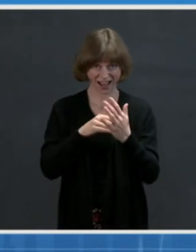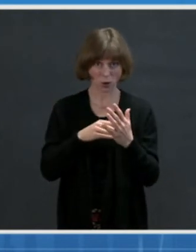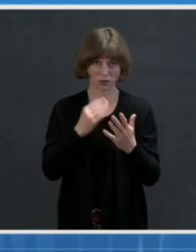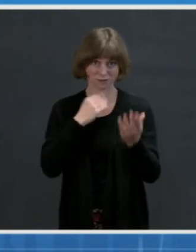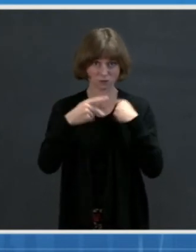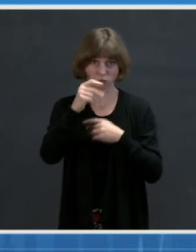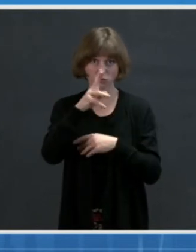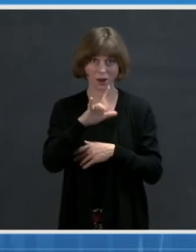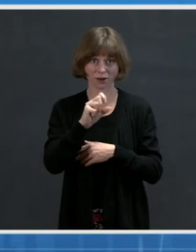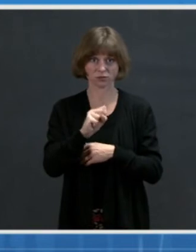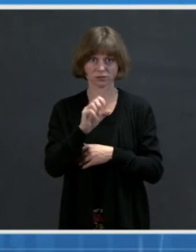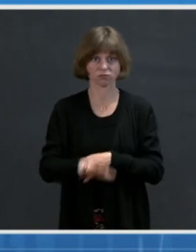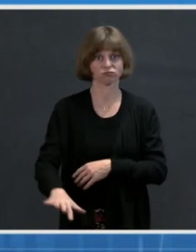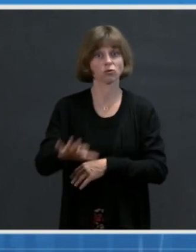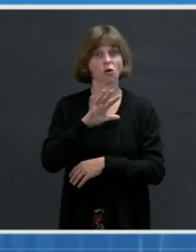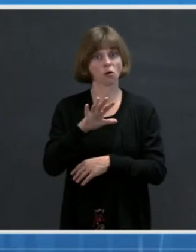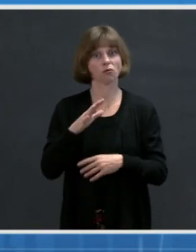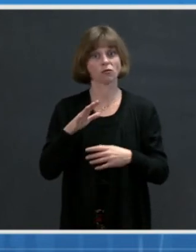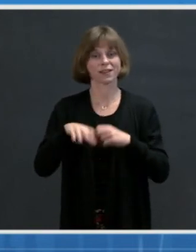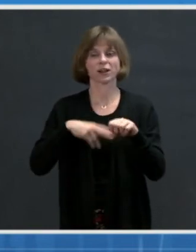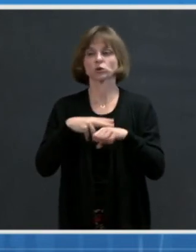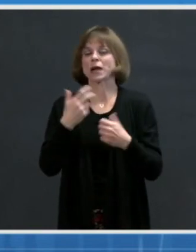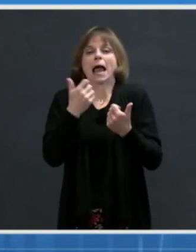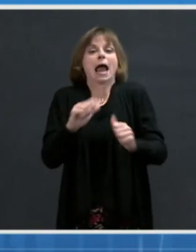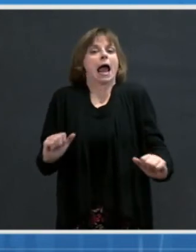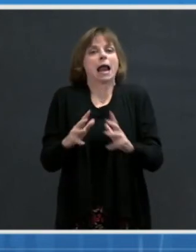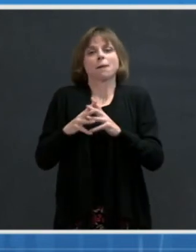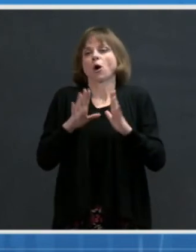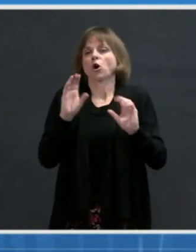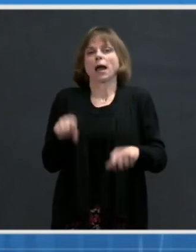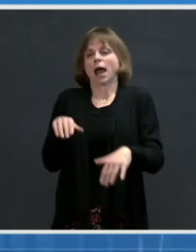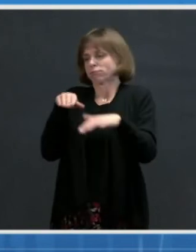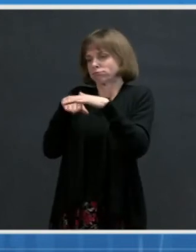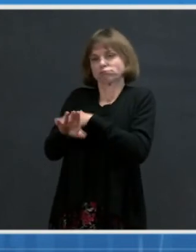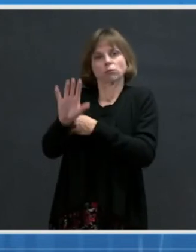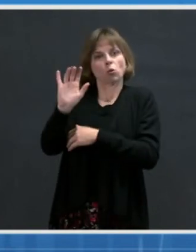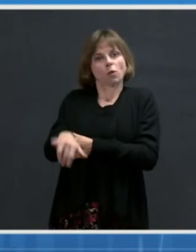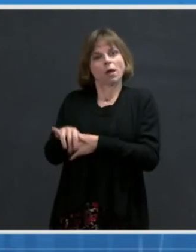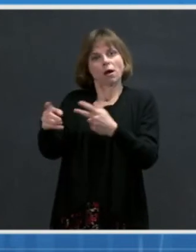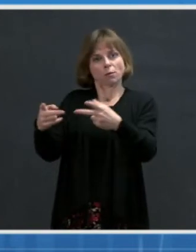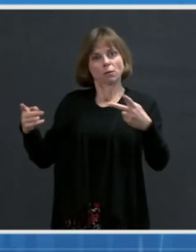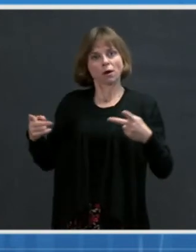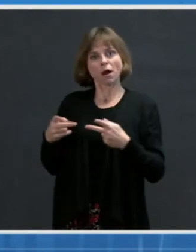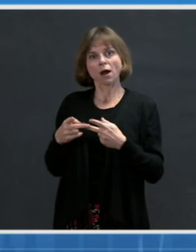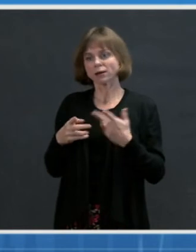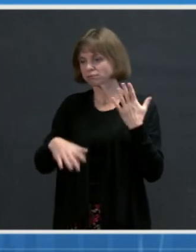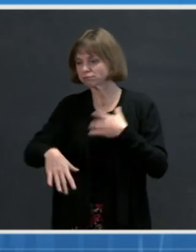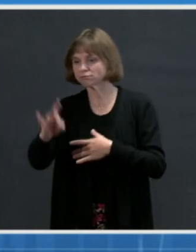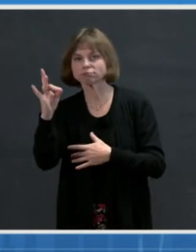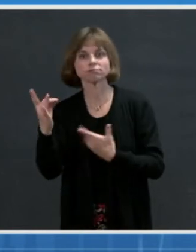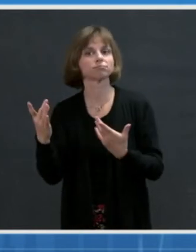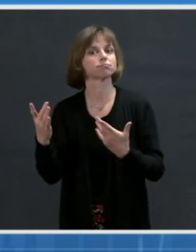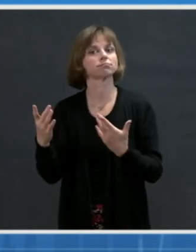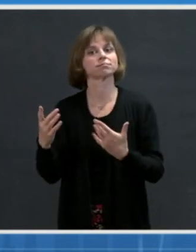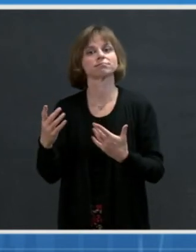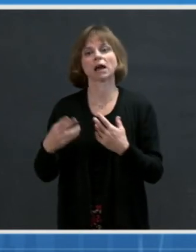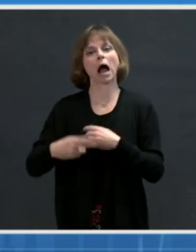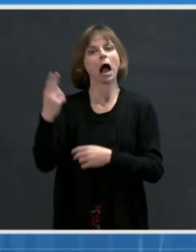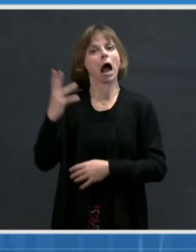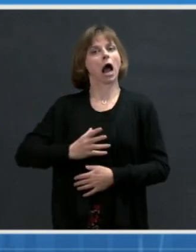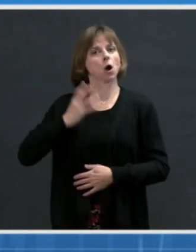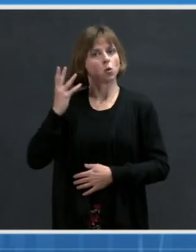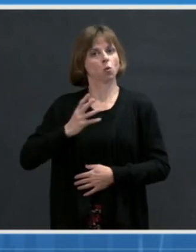Any American who needs a mask will be able to walk into these health centers or food pantries and pick up high-quality,